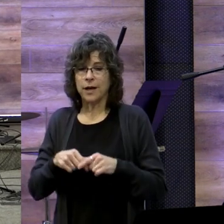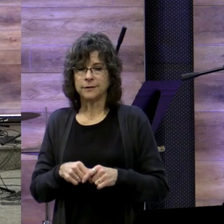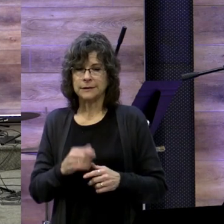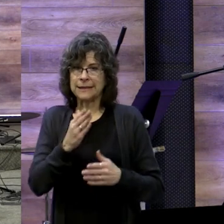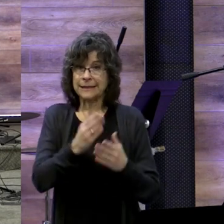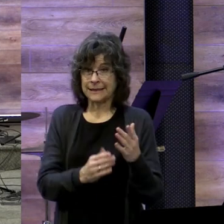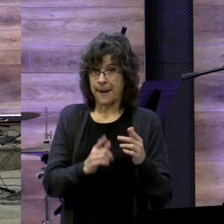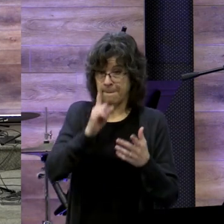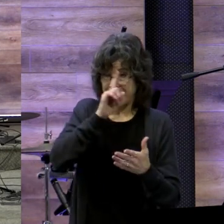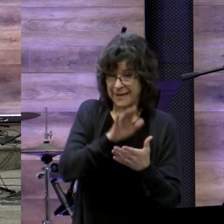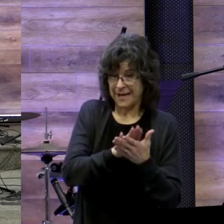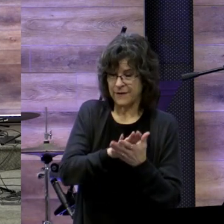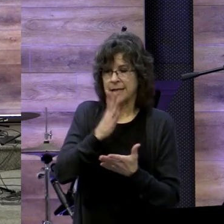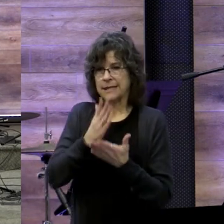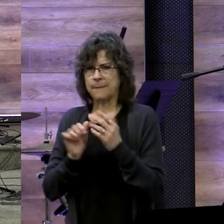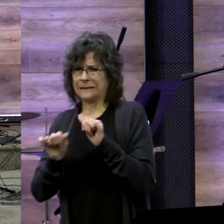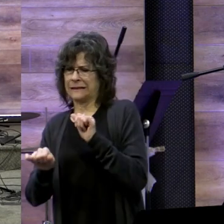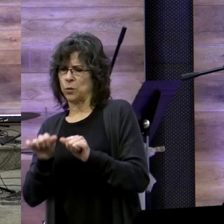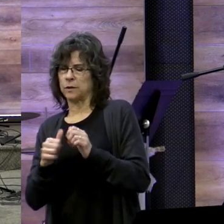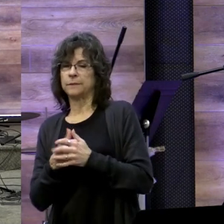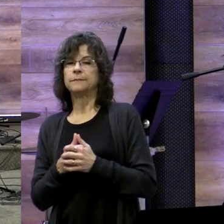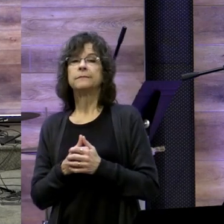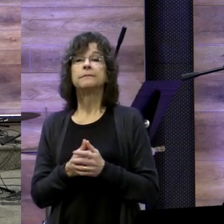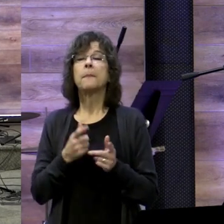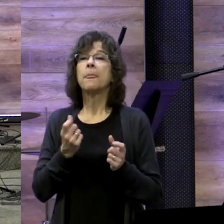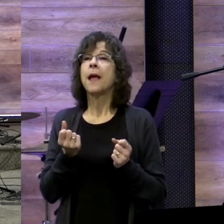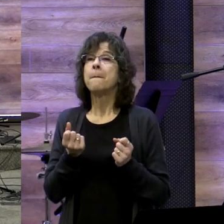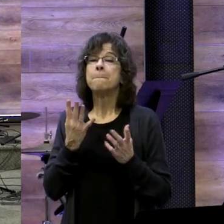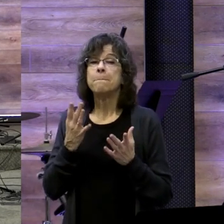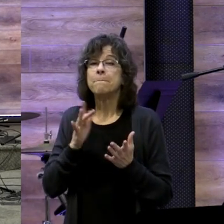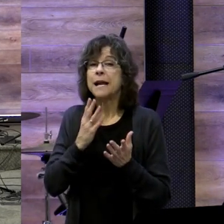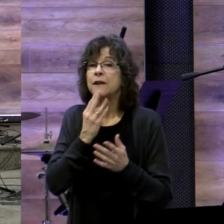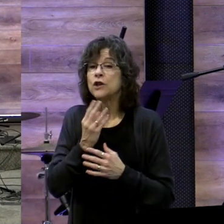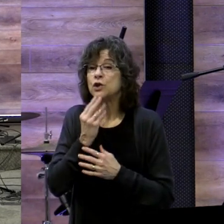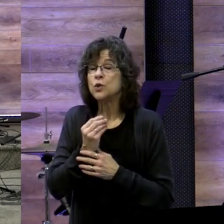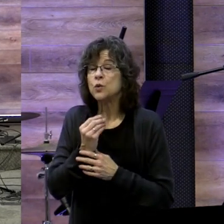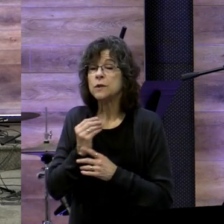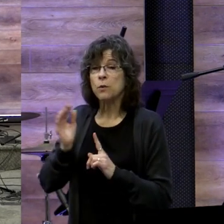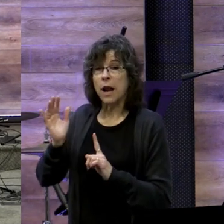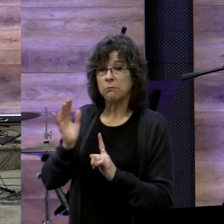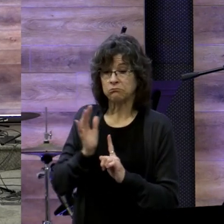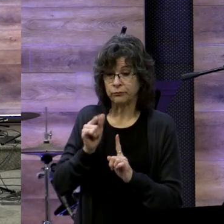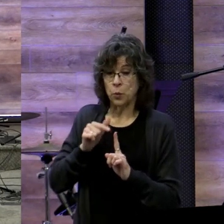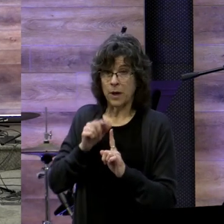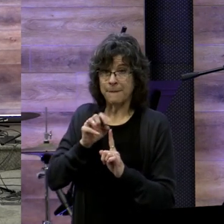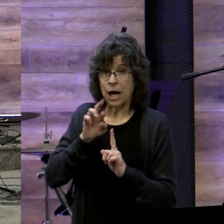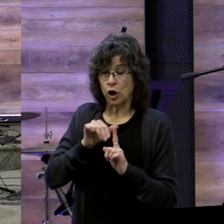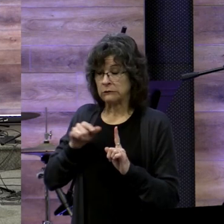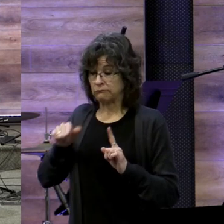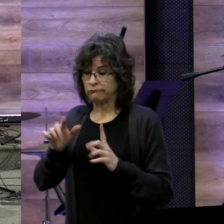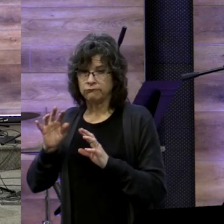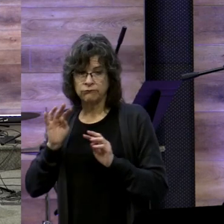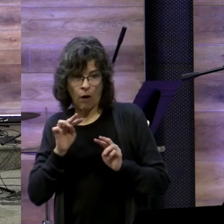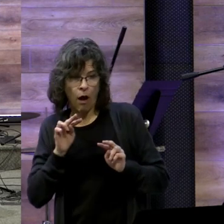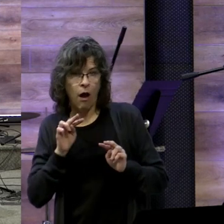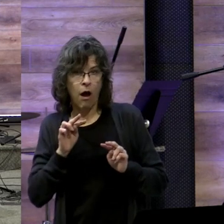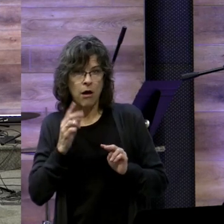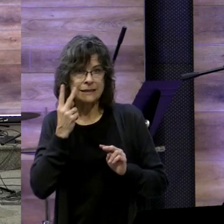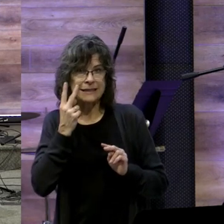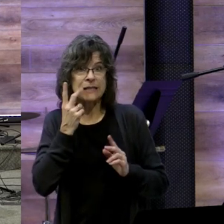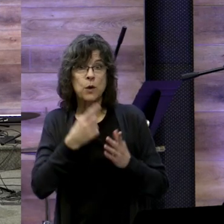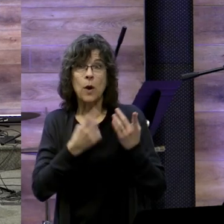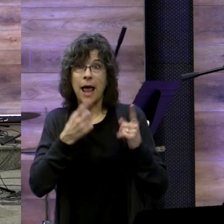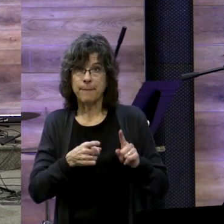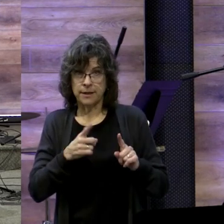some doubted. This is why it's dangerous. Verse 45, many of the Jews, therefore, who had come with Mary and had seen what he did, believed in him.